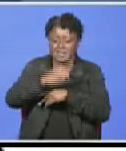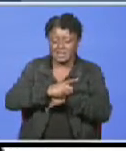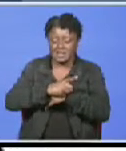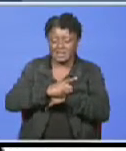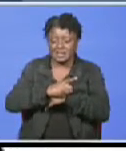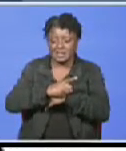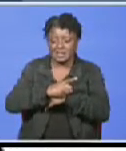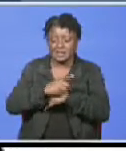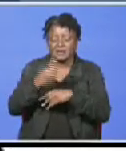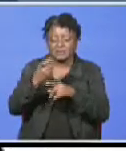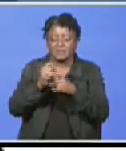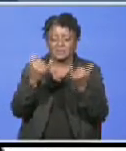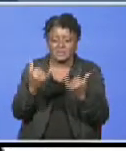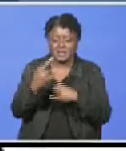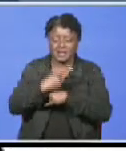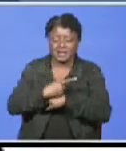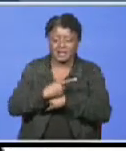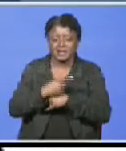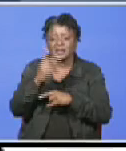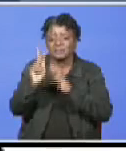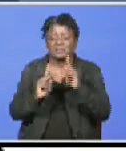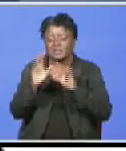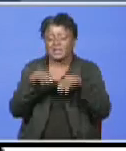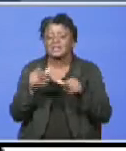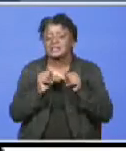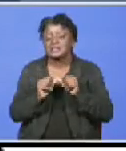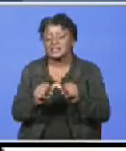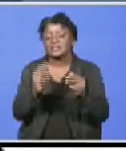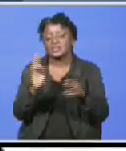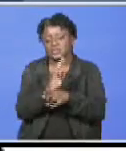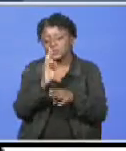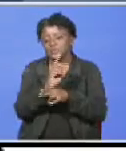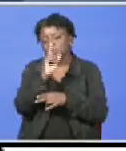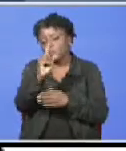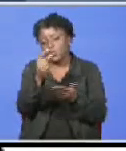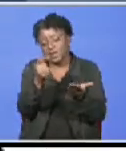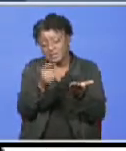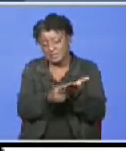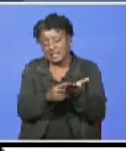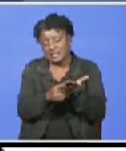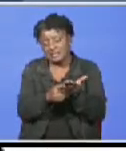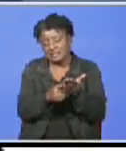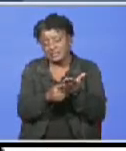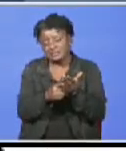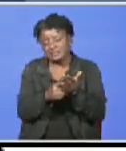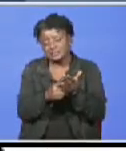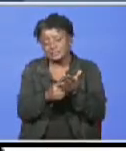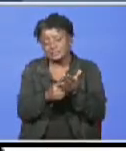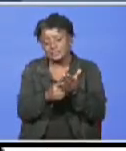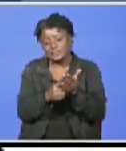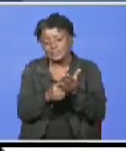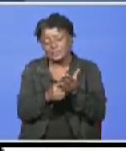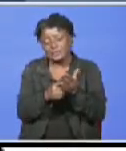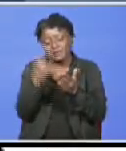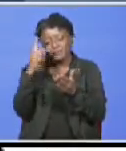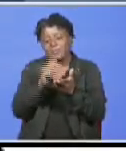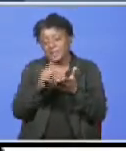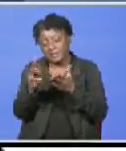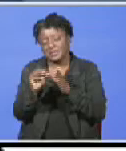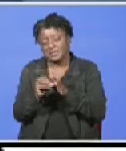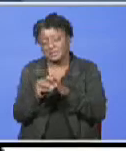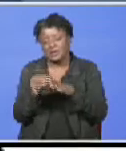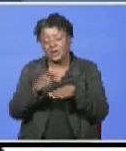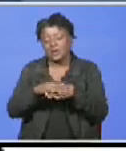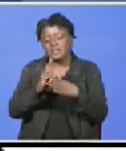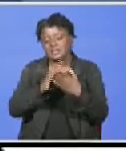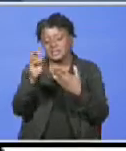December 30th, 2020, customers can still use the 1-cent coin as a medium of exchange. On December 31, 2020,